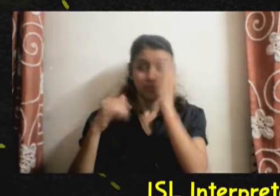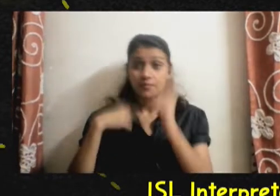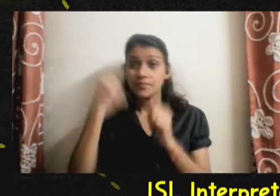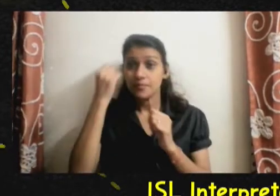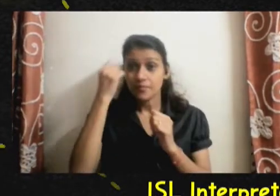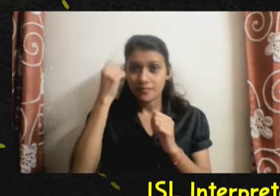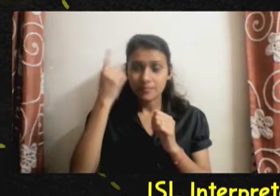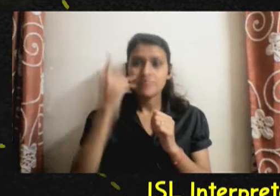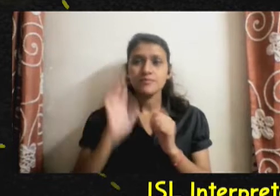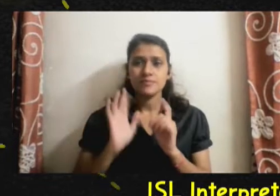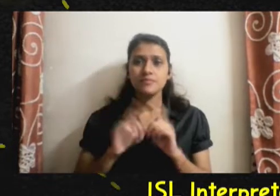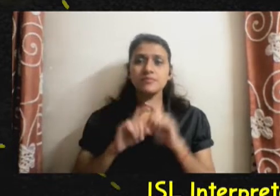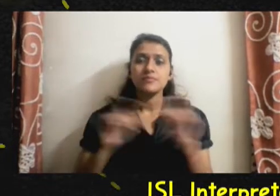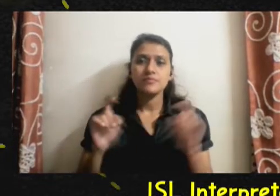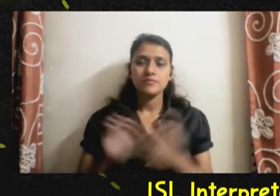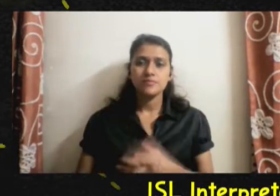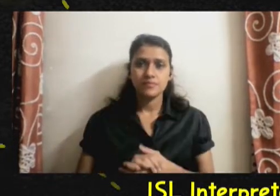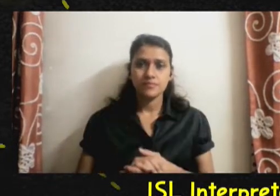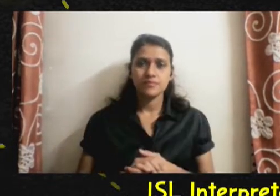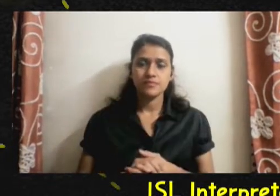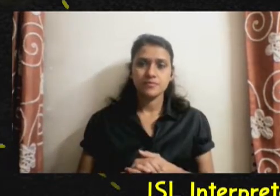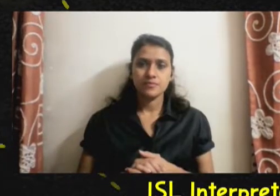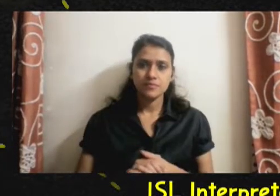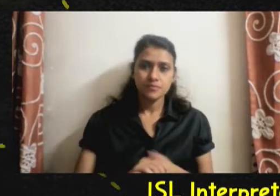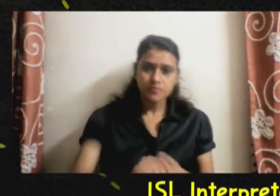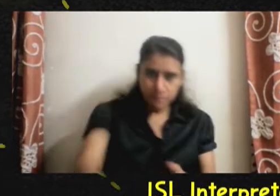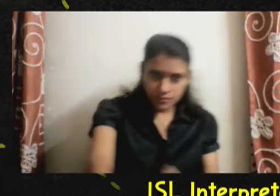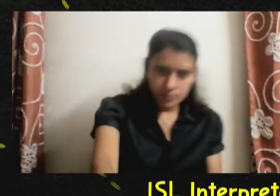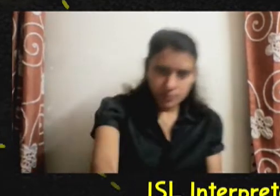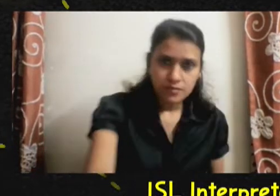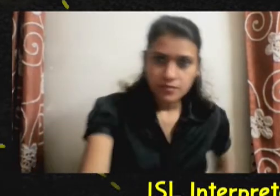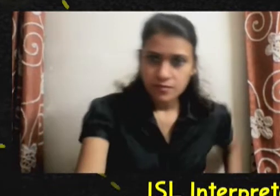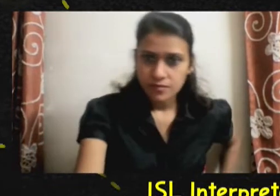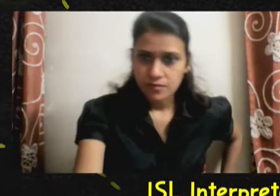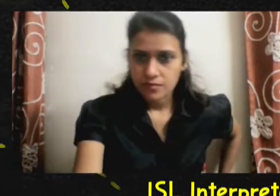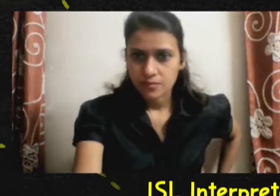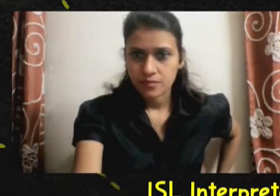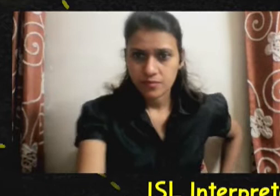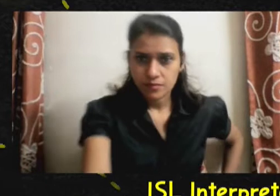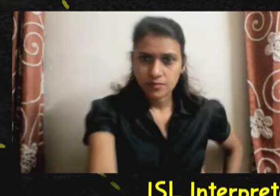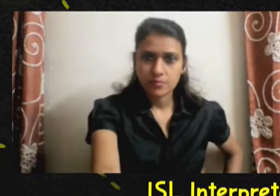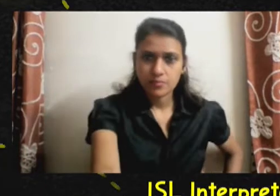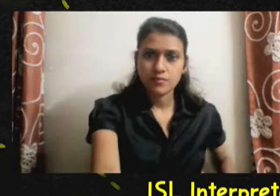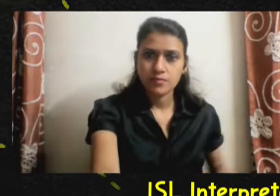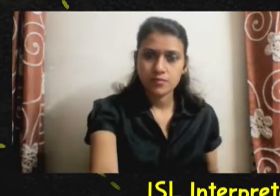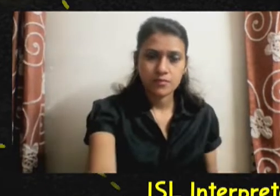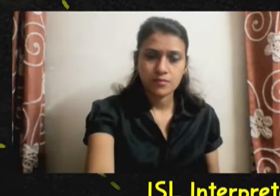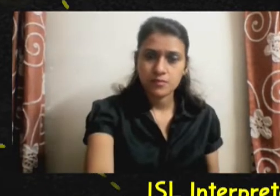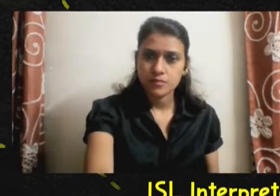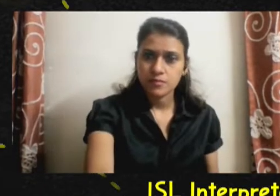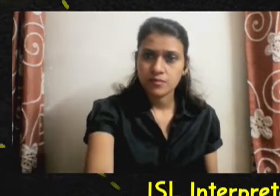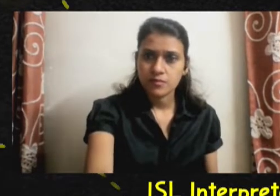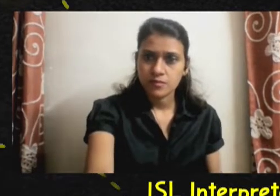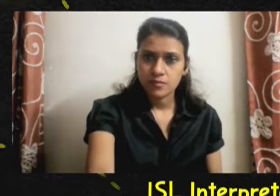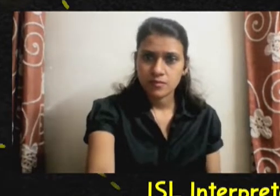about how to then navigate the online. But I think the time to reverse and link it back, and so that's the point I